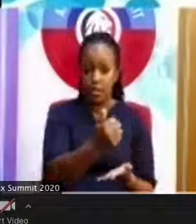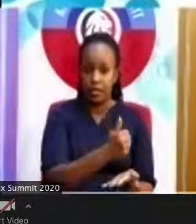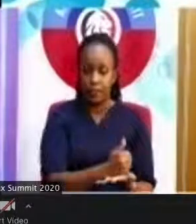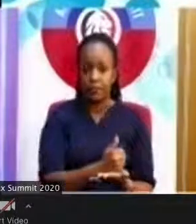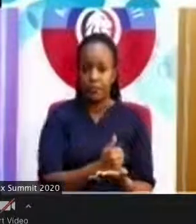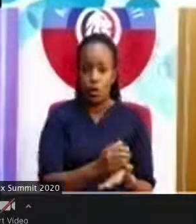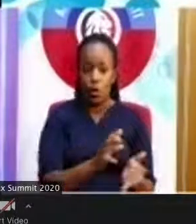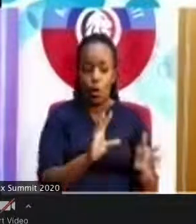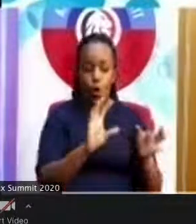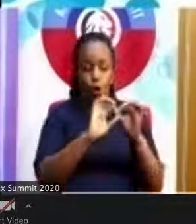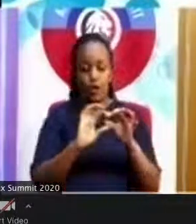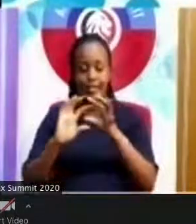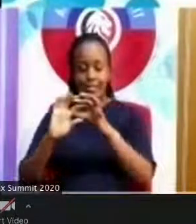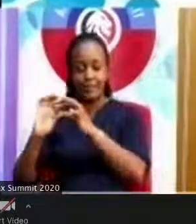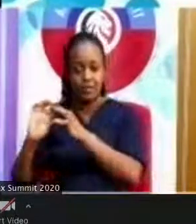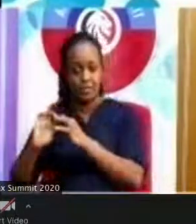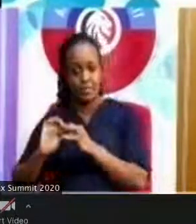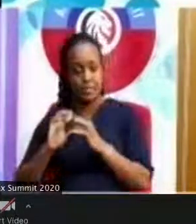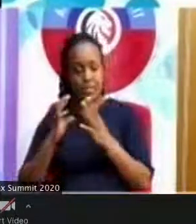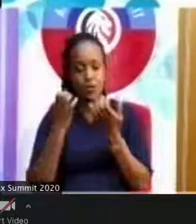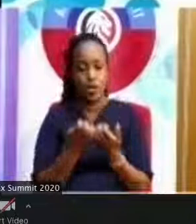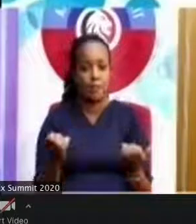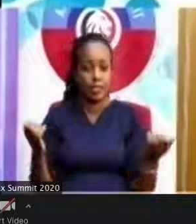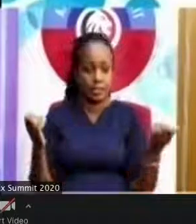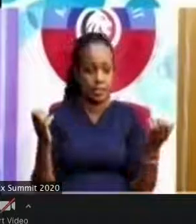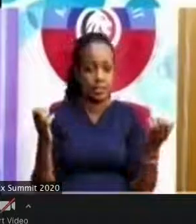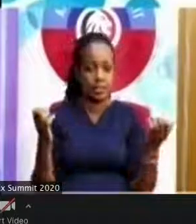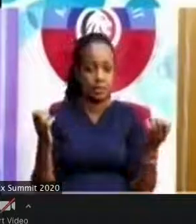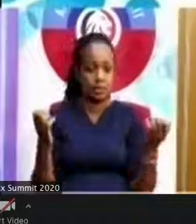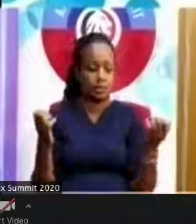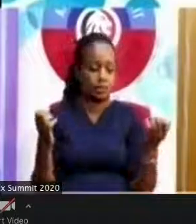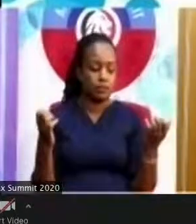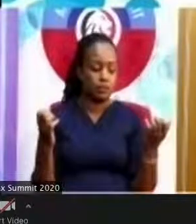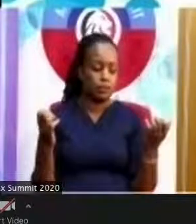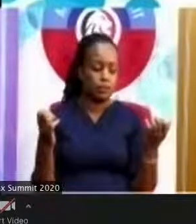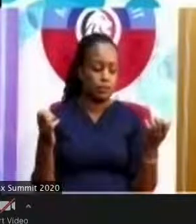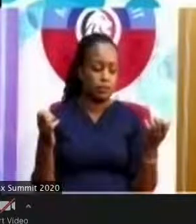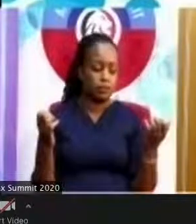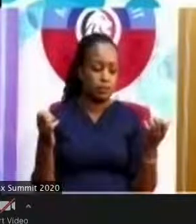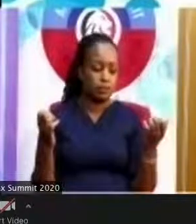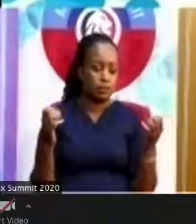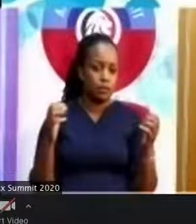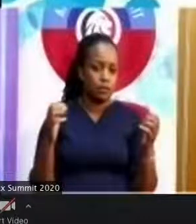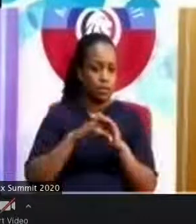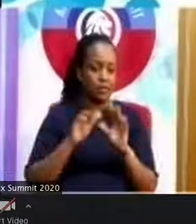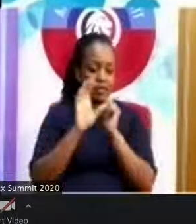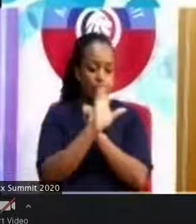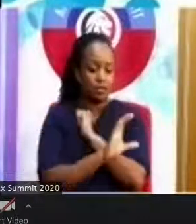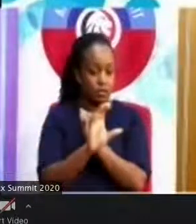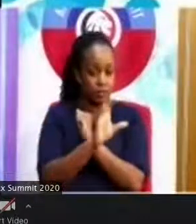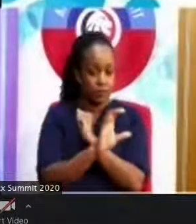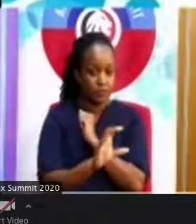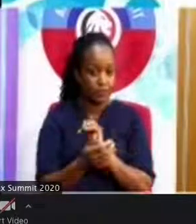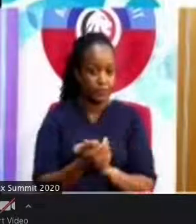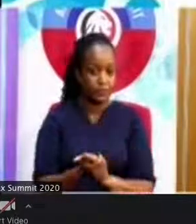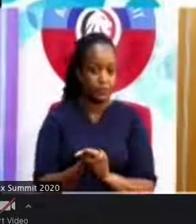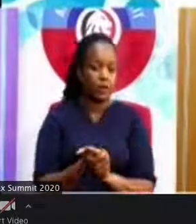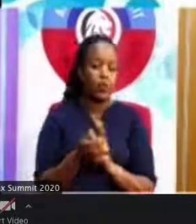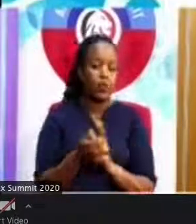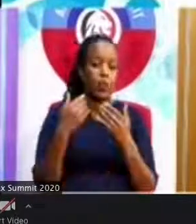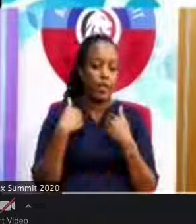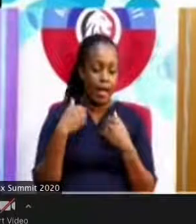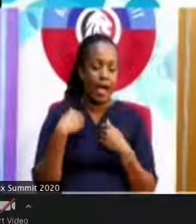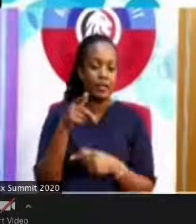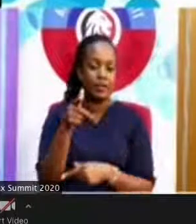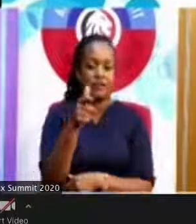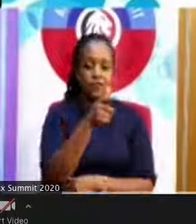connectivity facilities to host of our workers. Virtual meetings, departmental meetings,